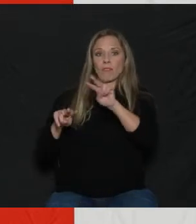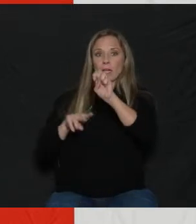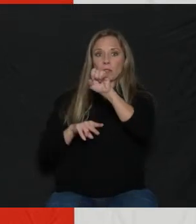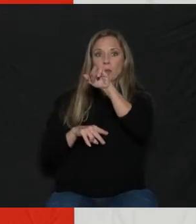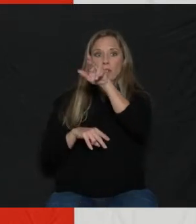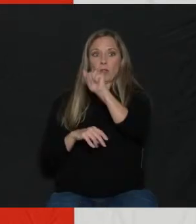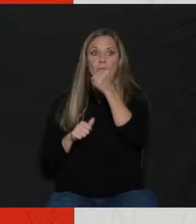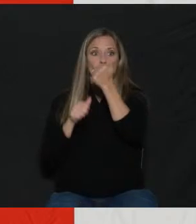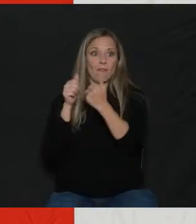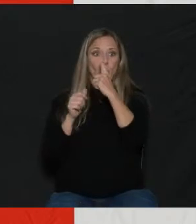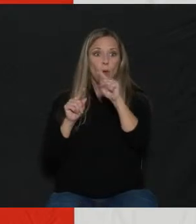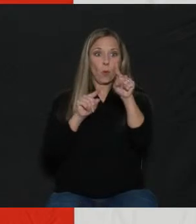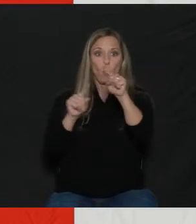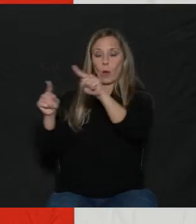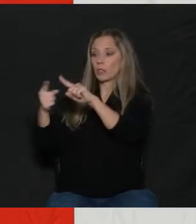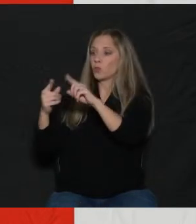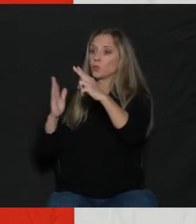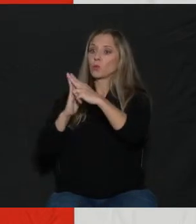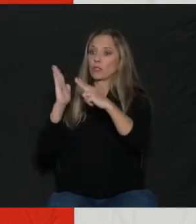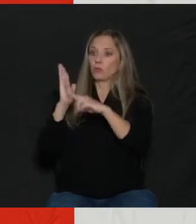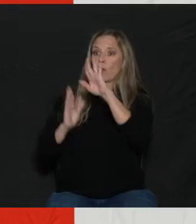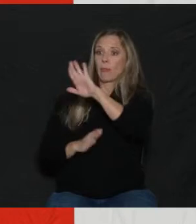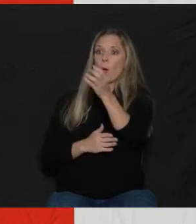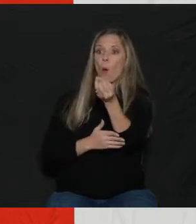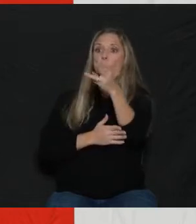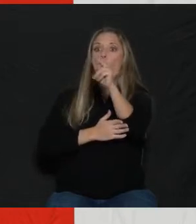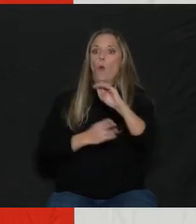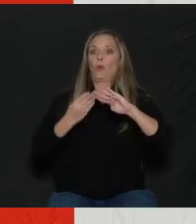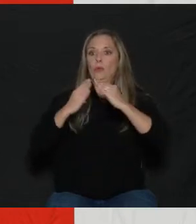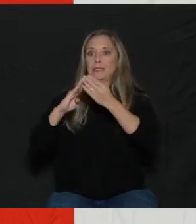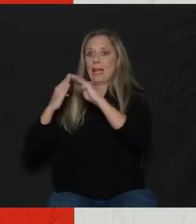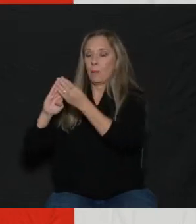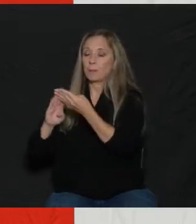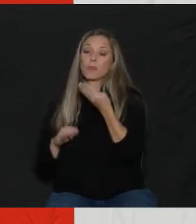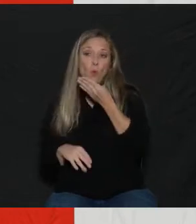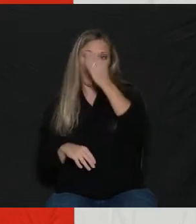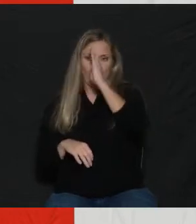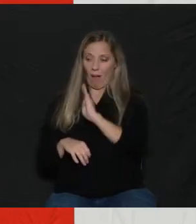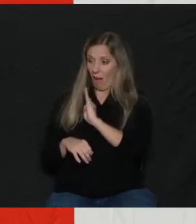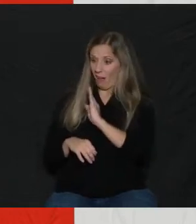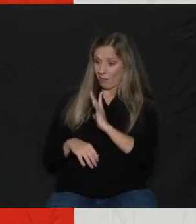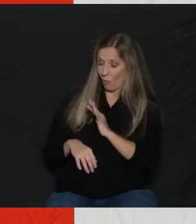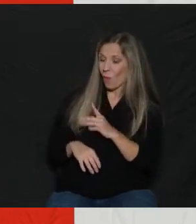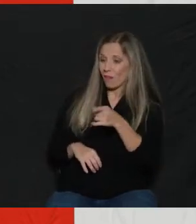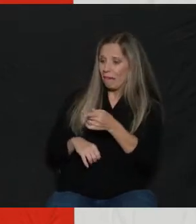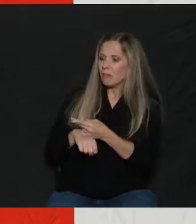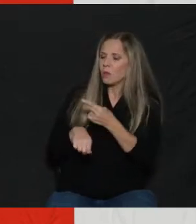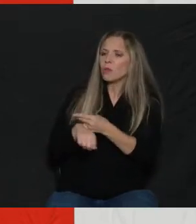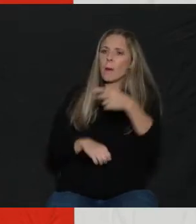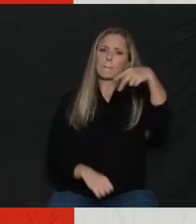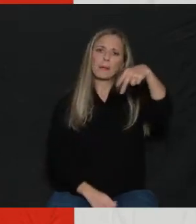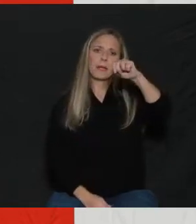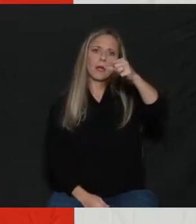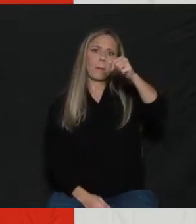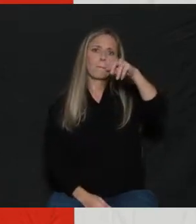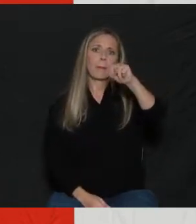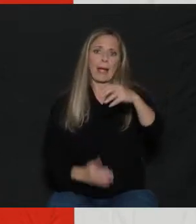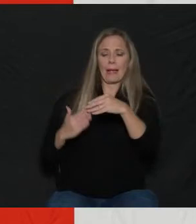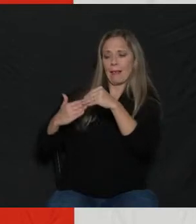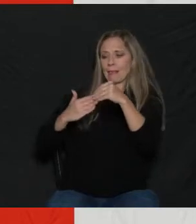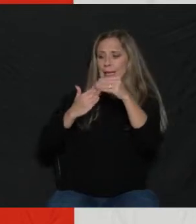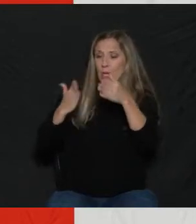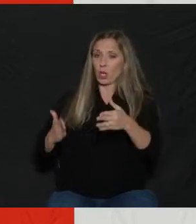the cool thing about this passage is God is using a pagan leader as a part of his providential plan to